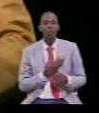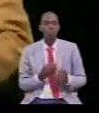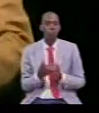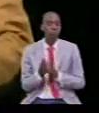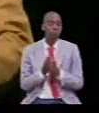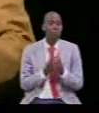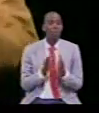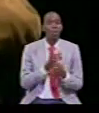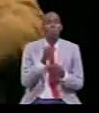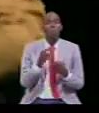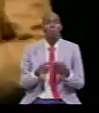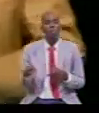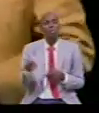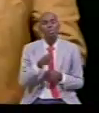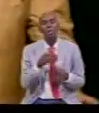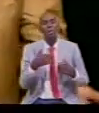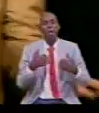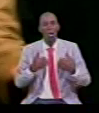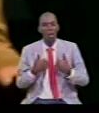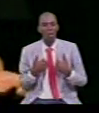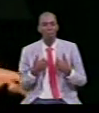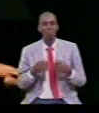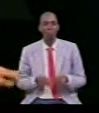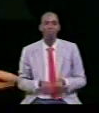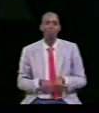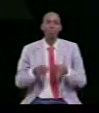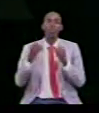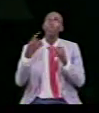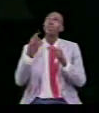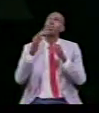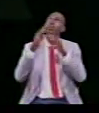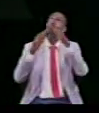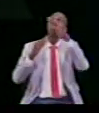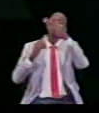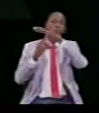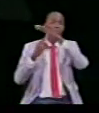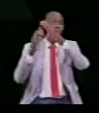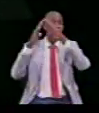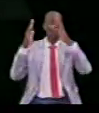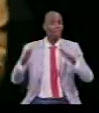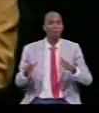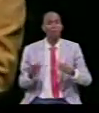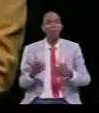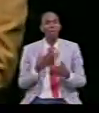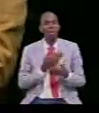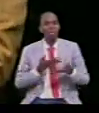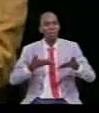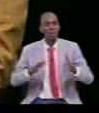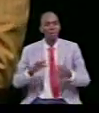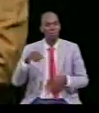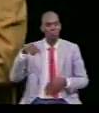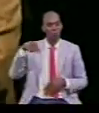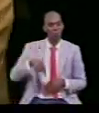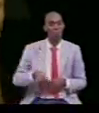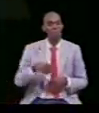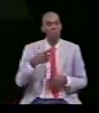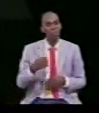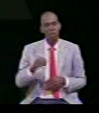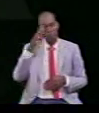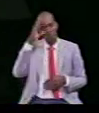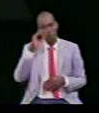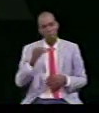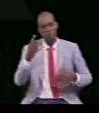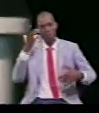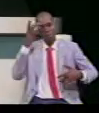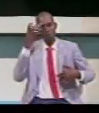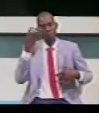had broken it up, they let down the bed wherein the sick of the palsy